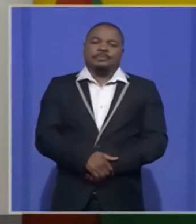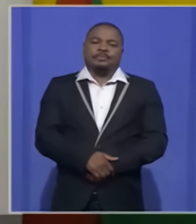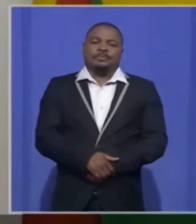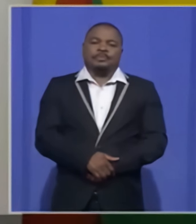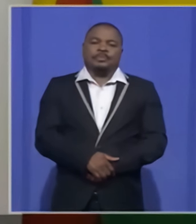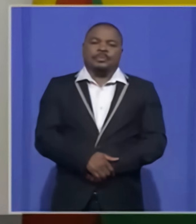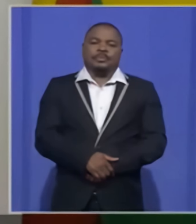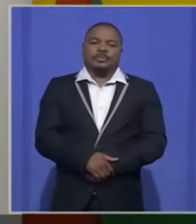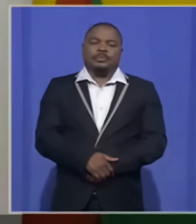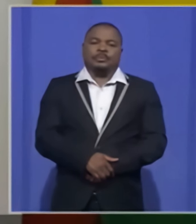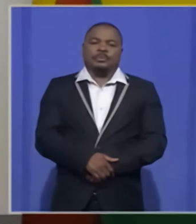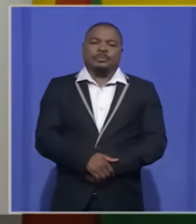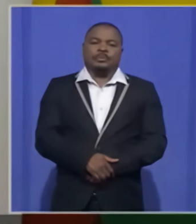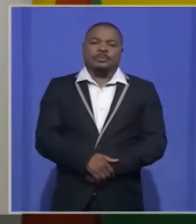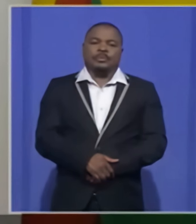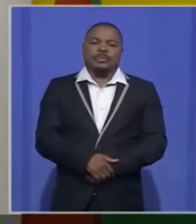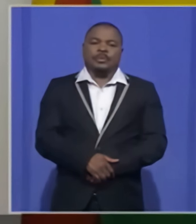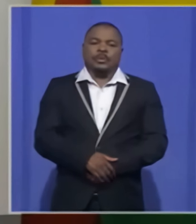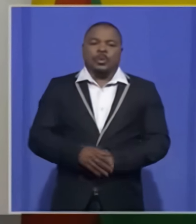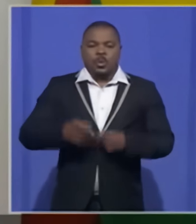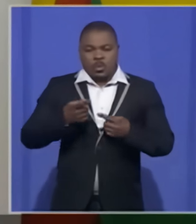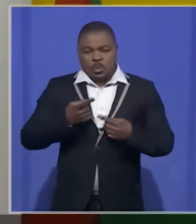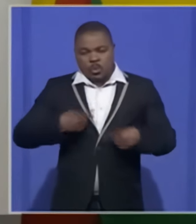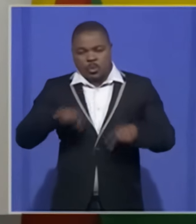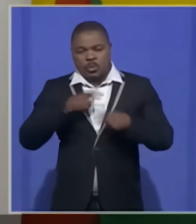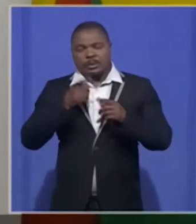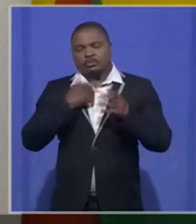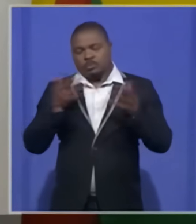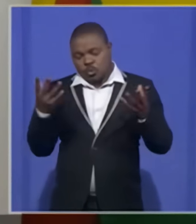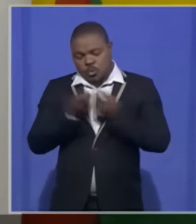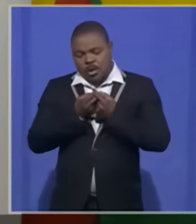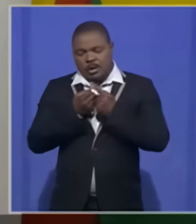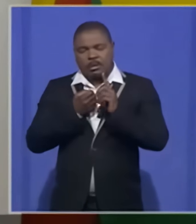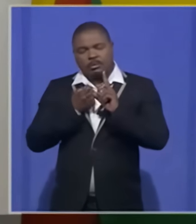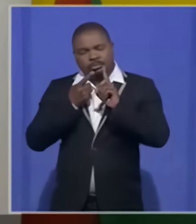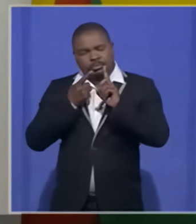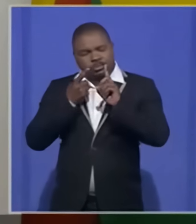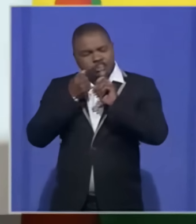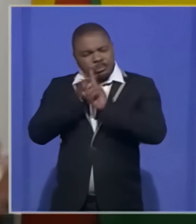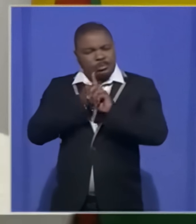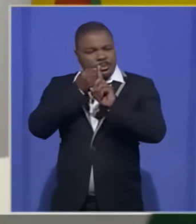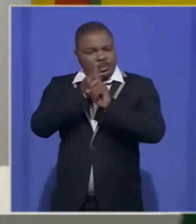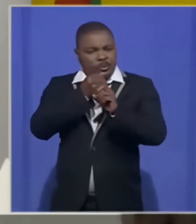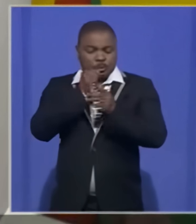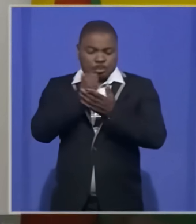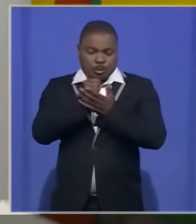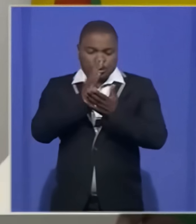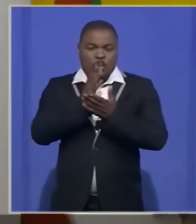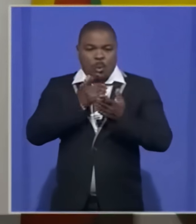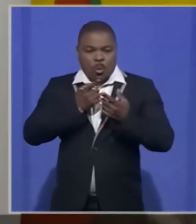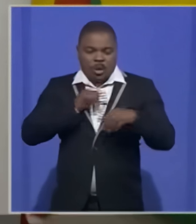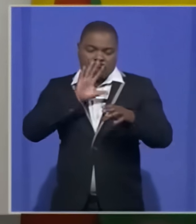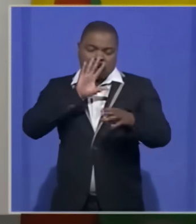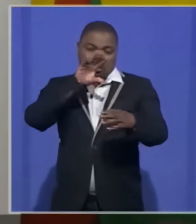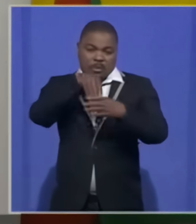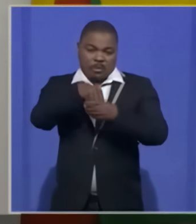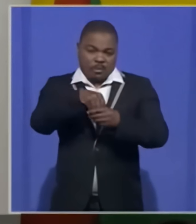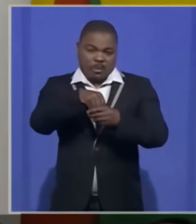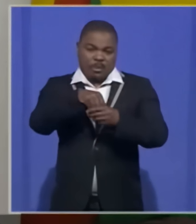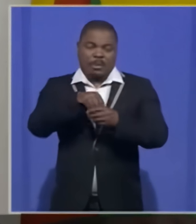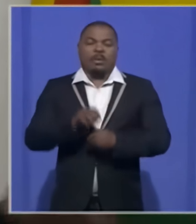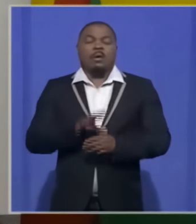In pursuit of our collective determination to play our part